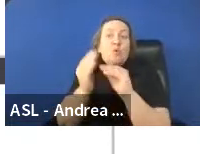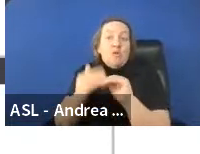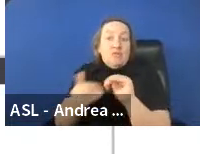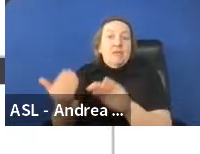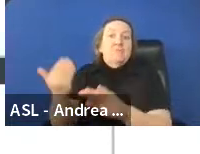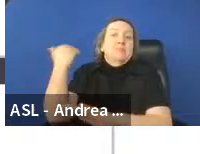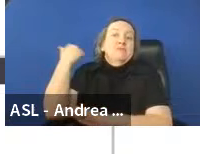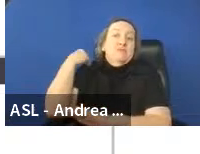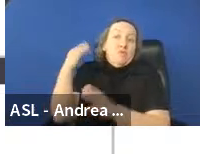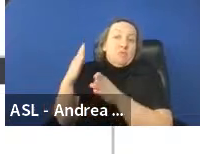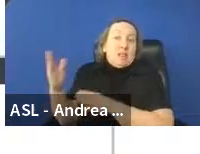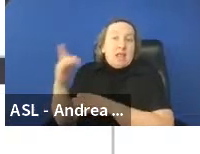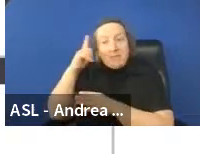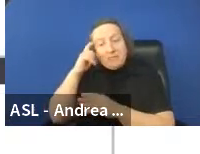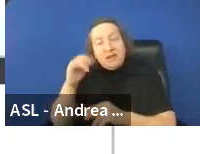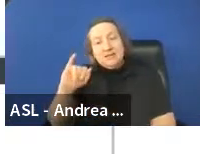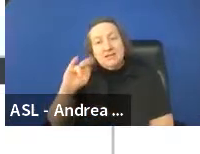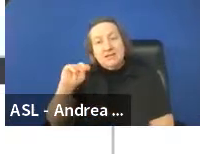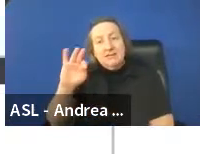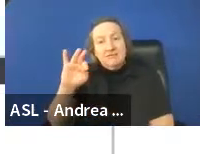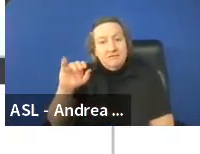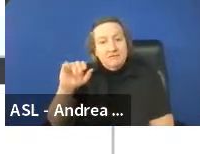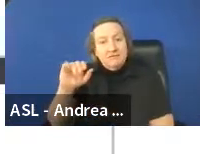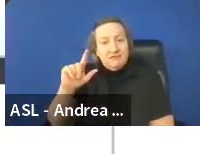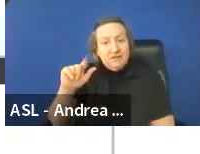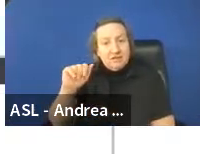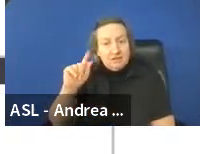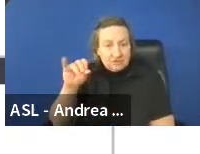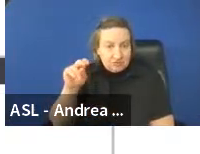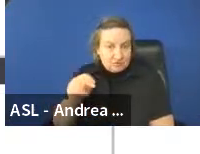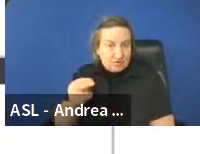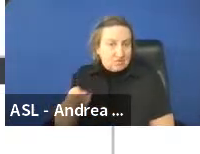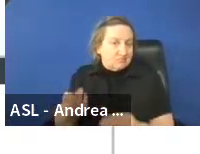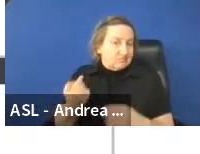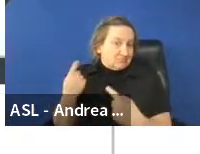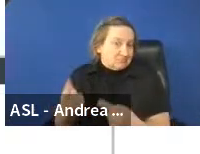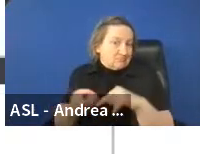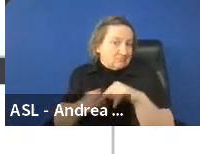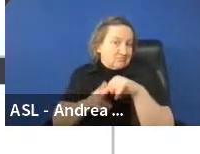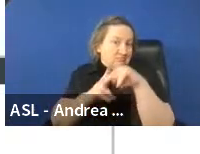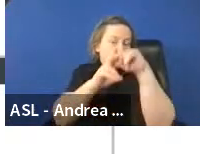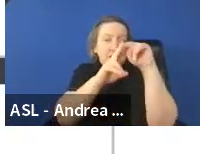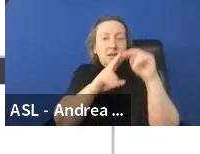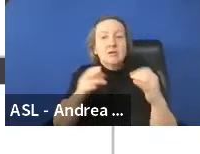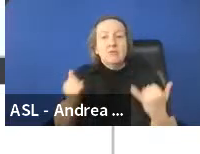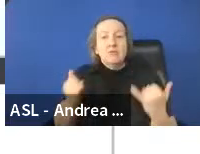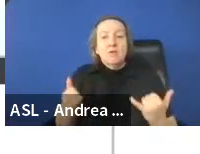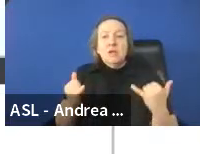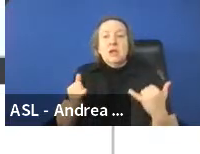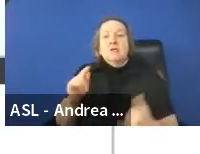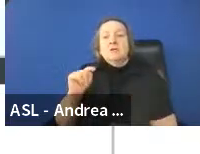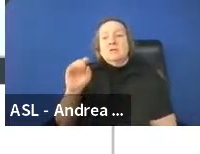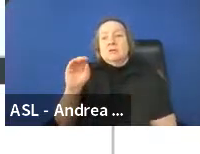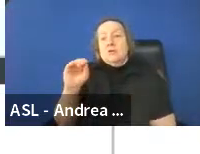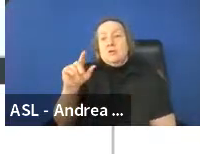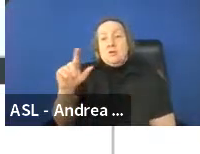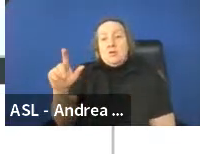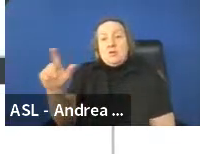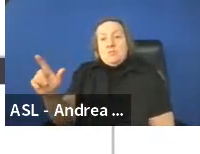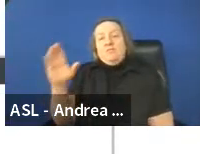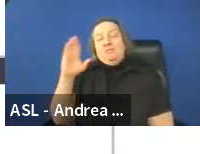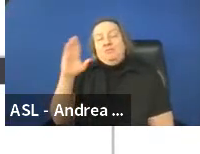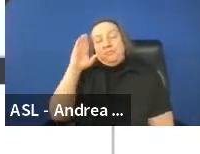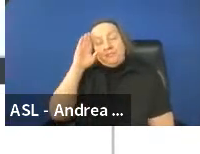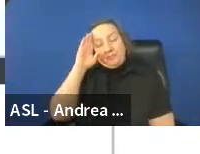to inflationary costs. So right now, tolling is going to